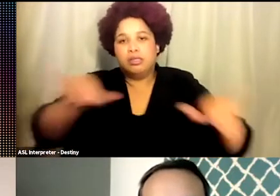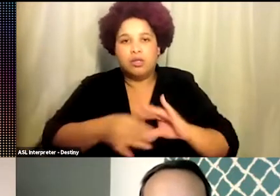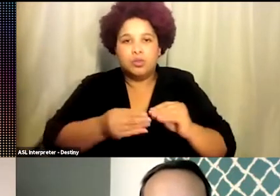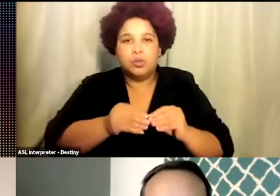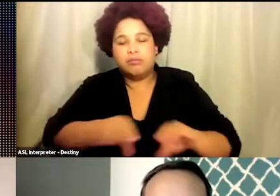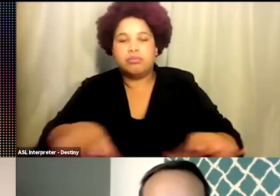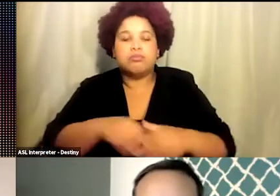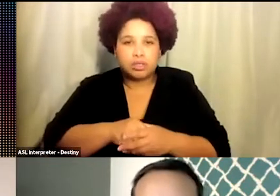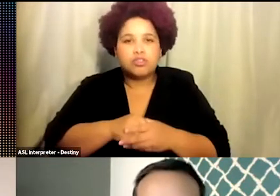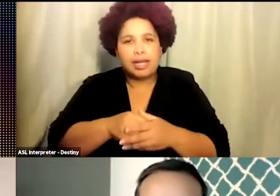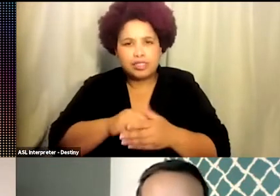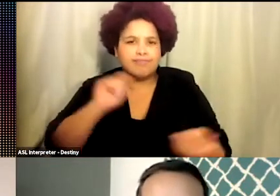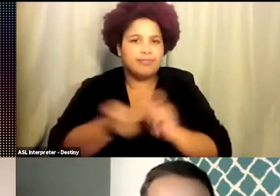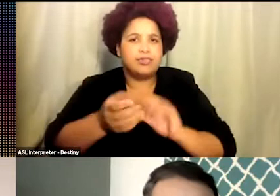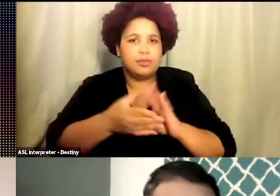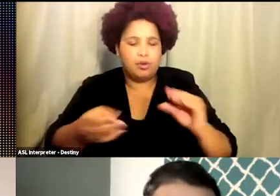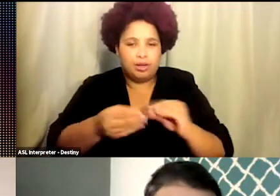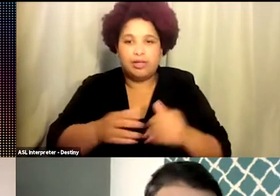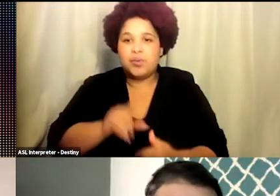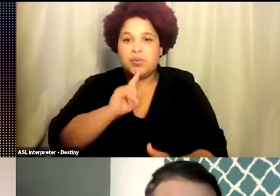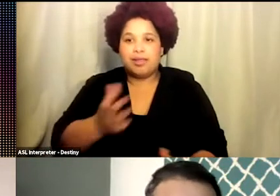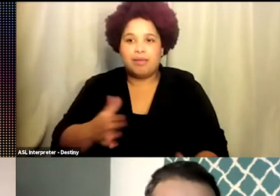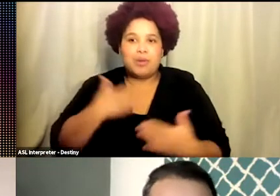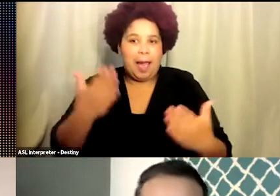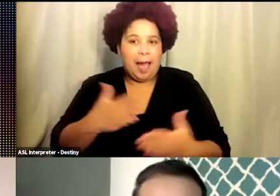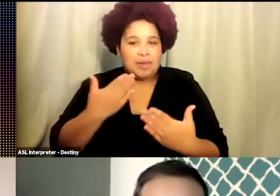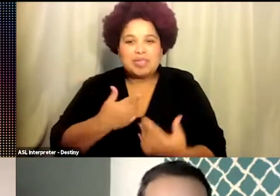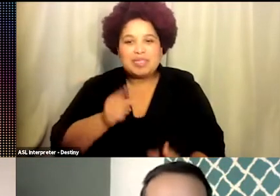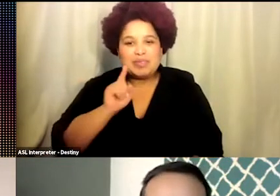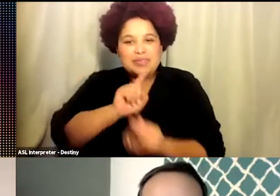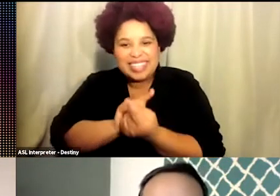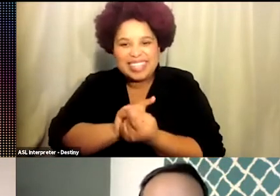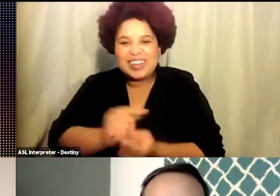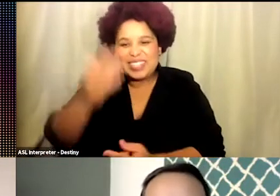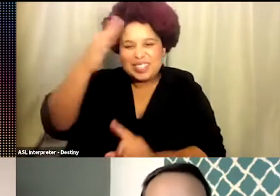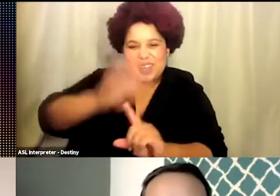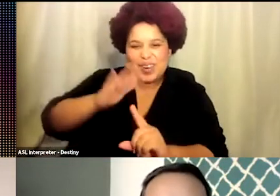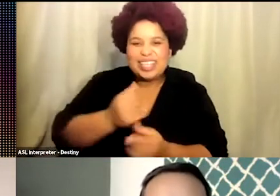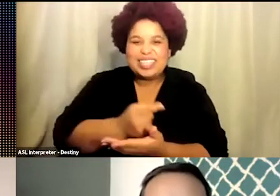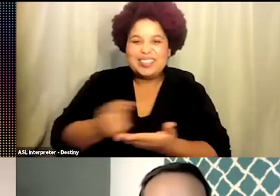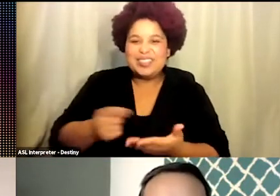lab and platform. And I'm so happy to get to know her and meet her here today and introduce Yasmine Al-Massri.